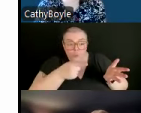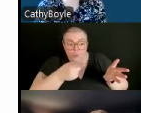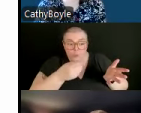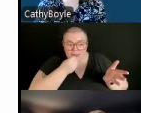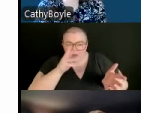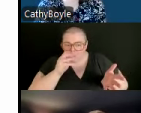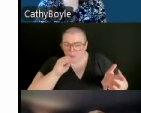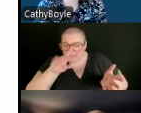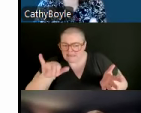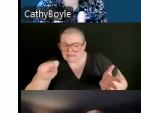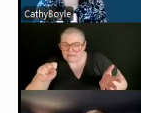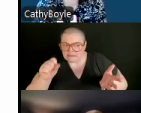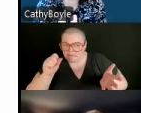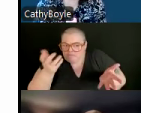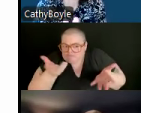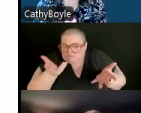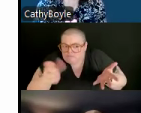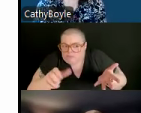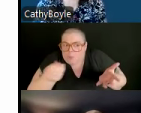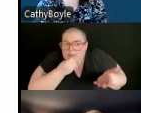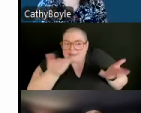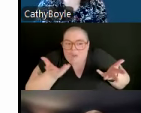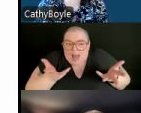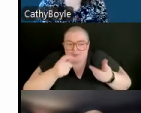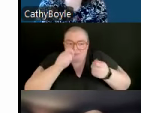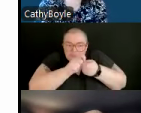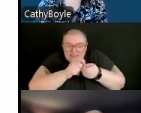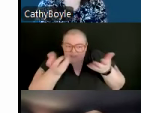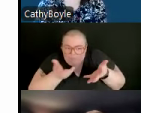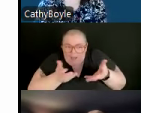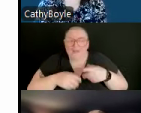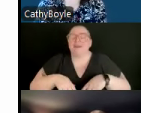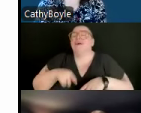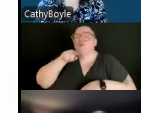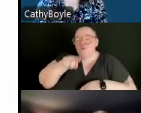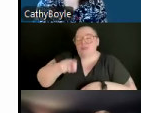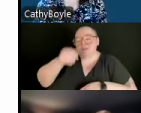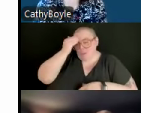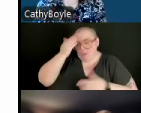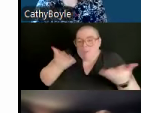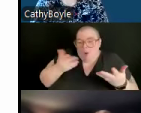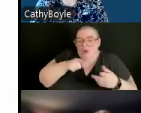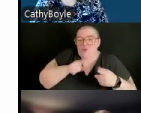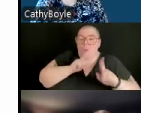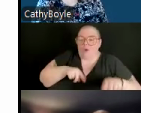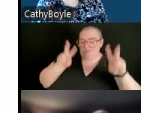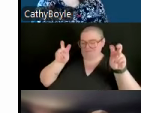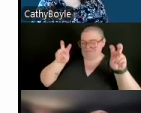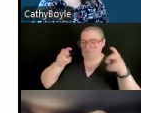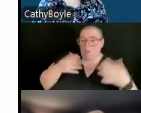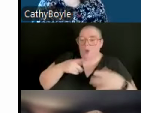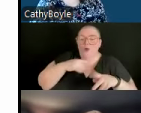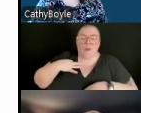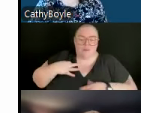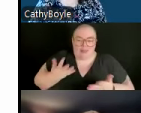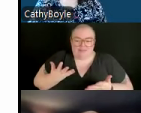fries. You need to know if you had the salad or the French fries. So, did you apply for portable